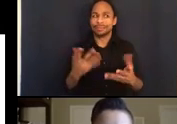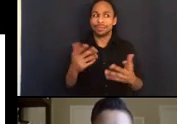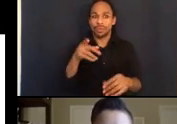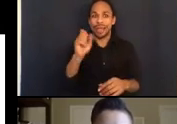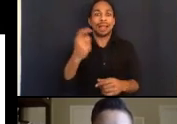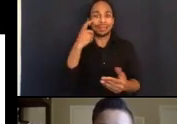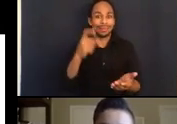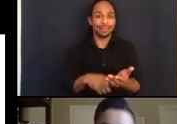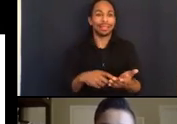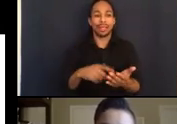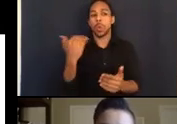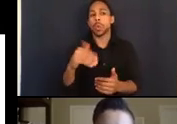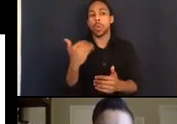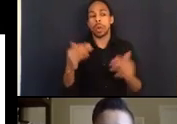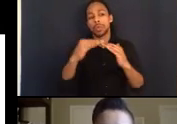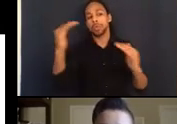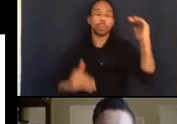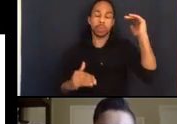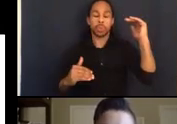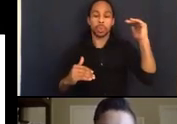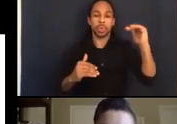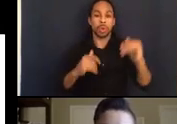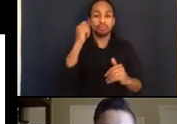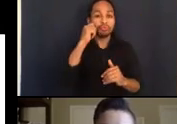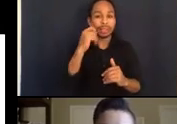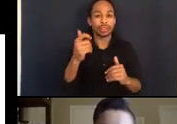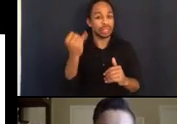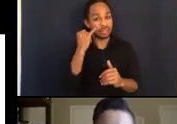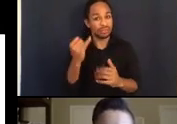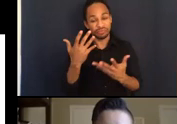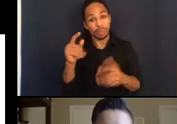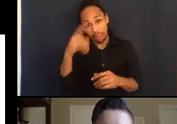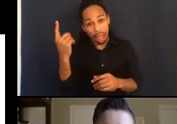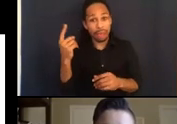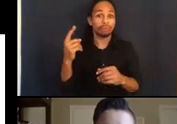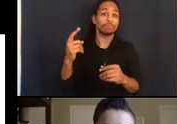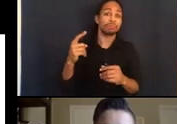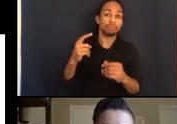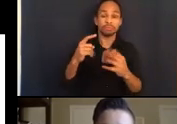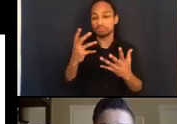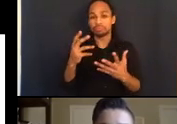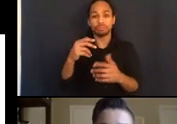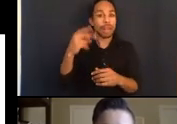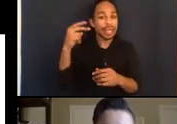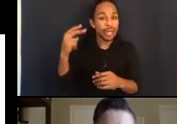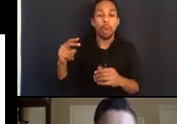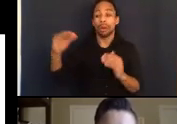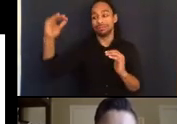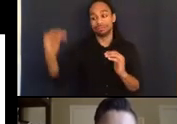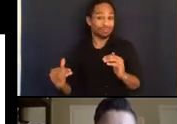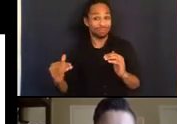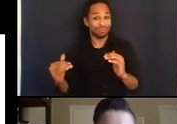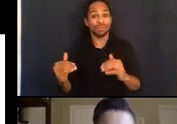disparities. And so we've been analyzing our internal data within the Duke Health System and within our clinic to better understand